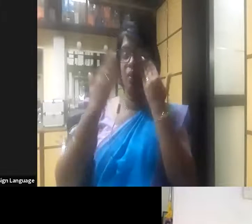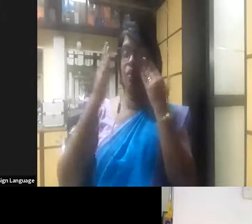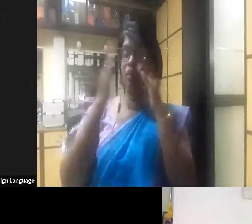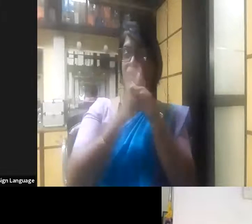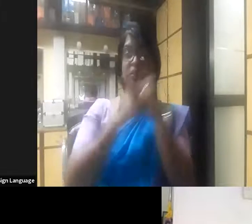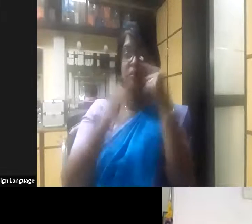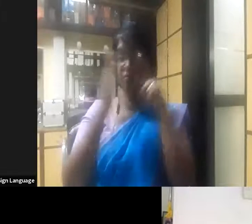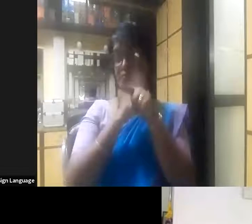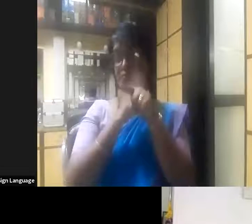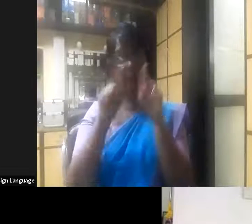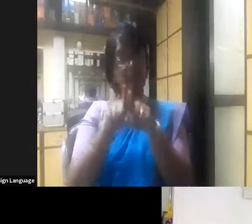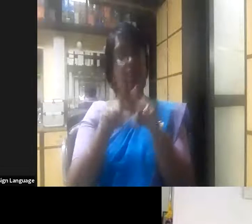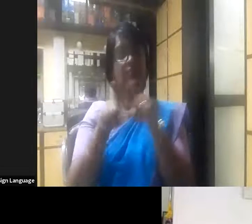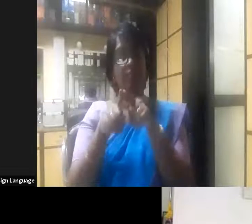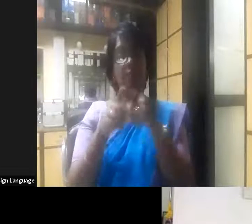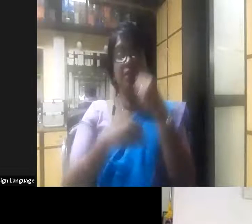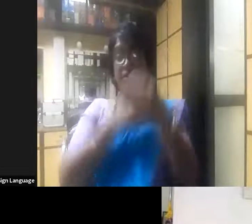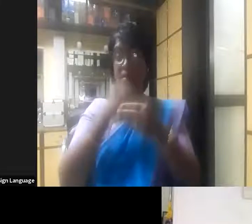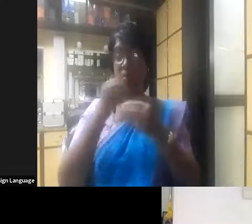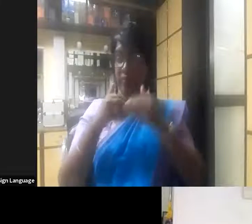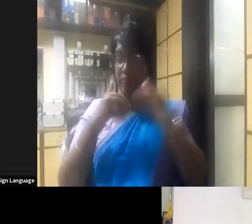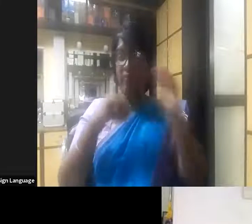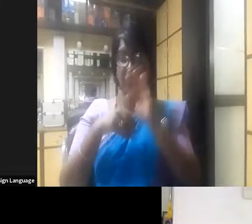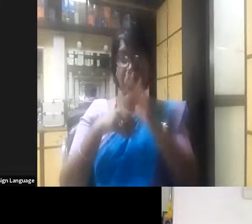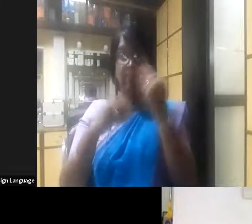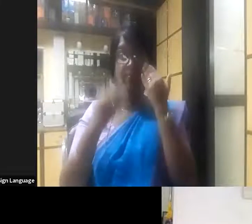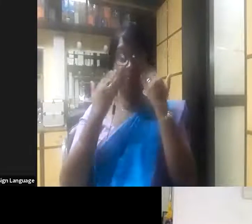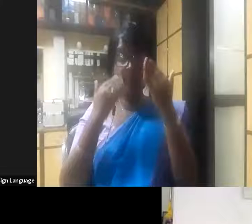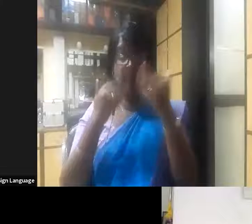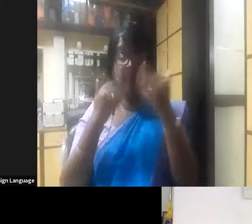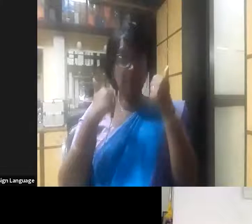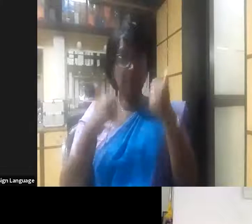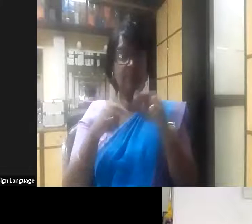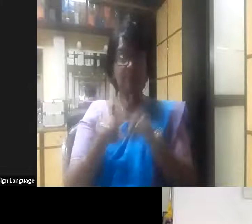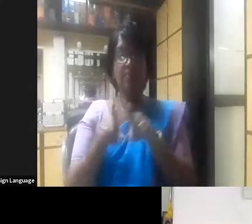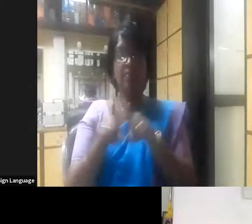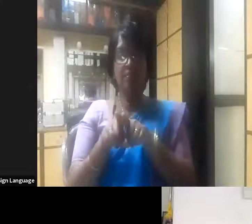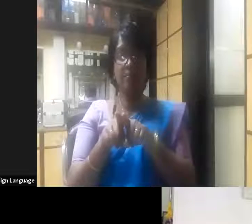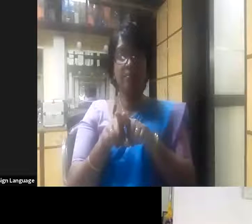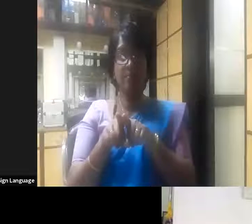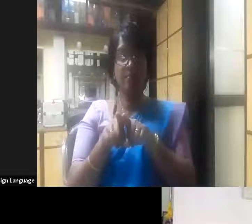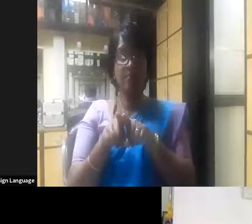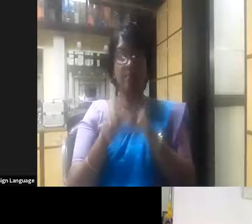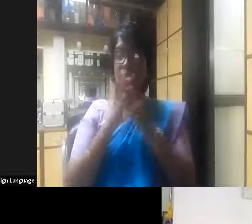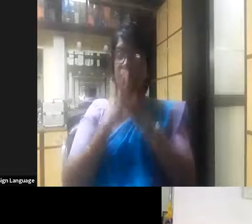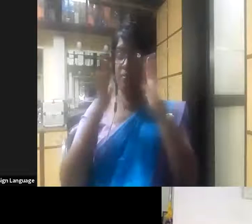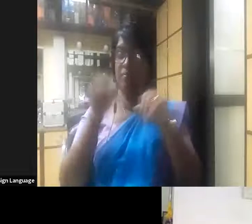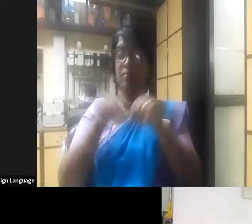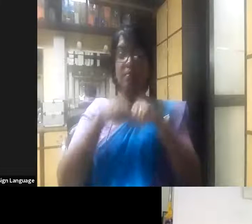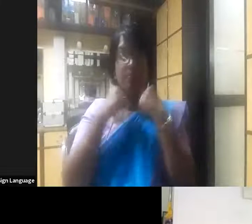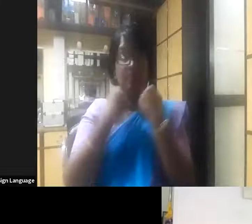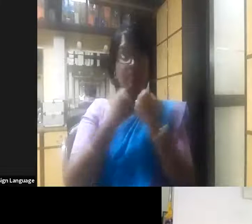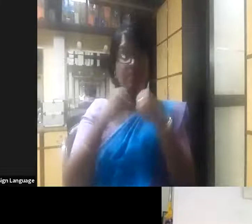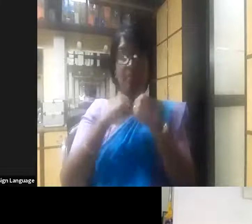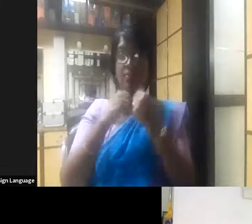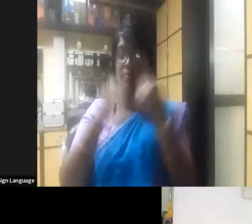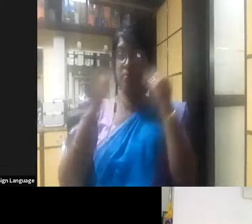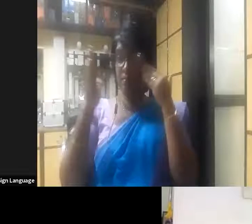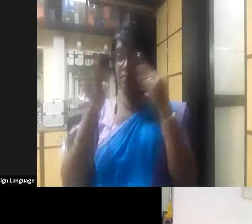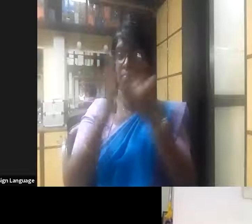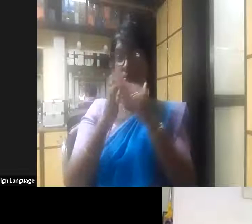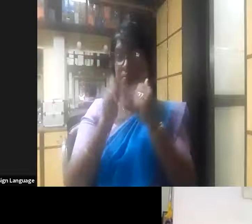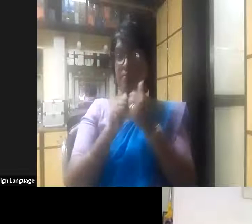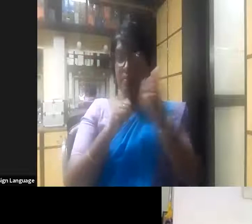yet today it commands the attention of many companies and industries across board. And the reason for